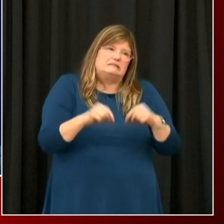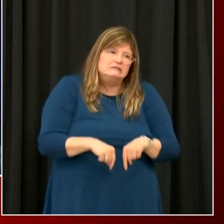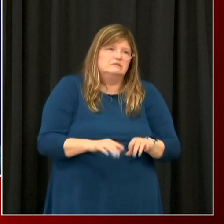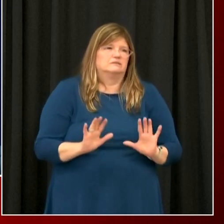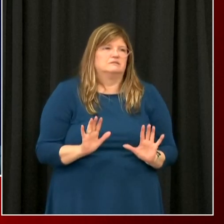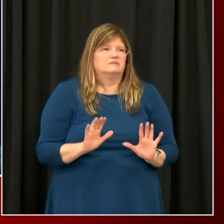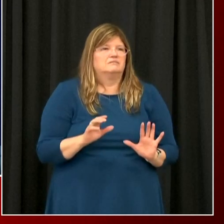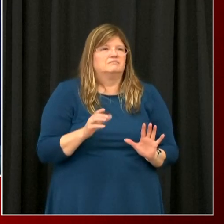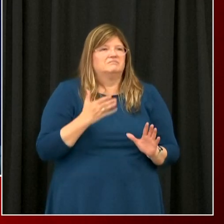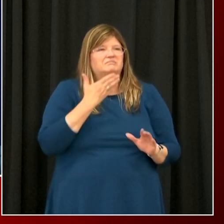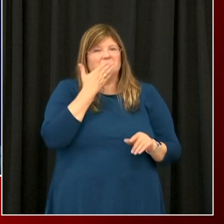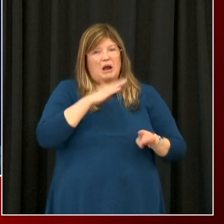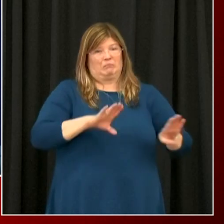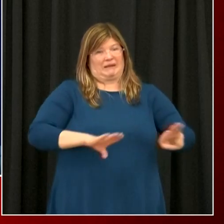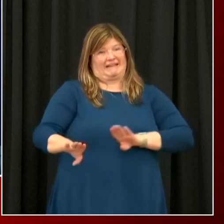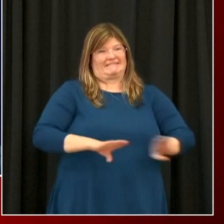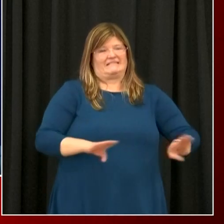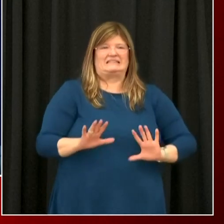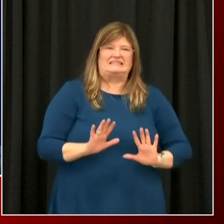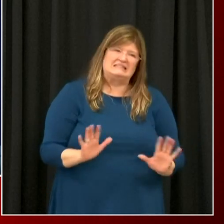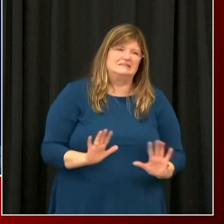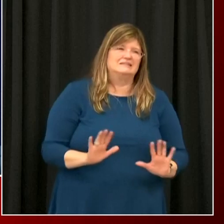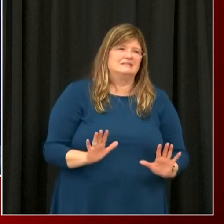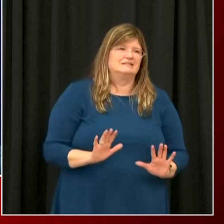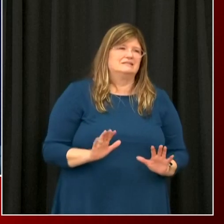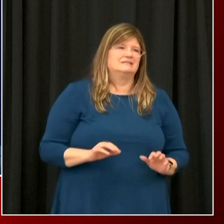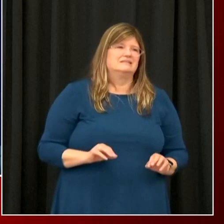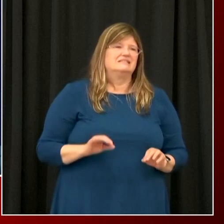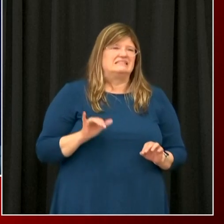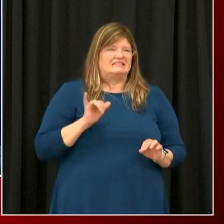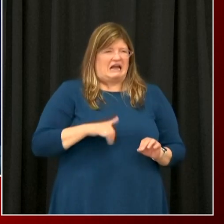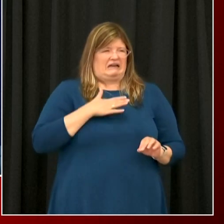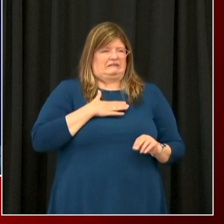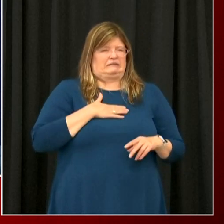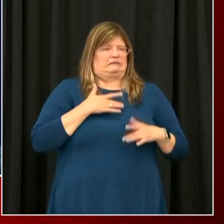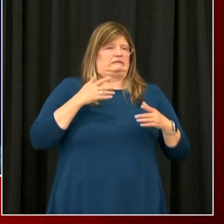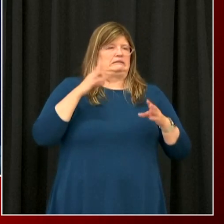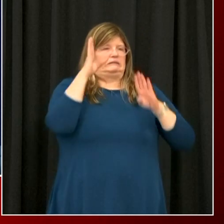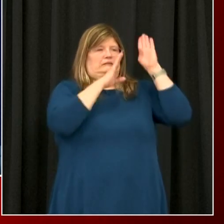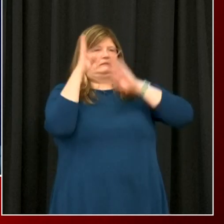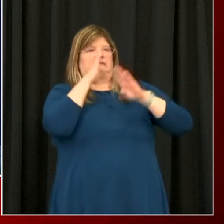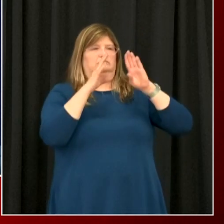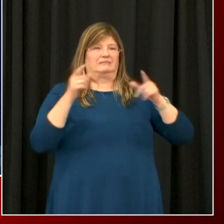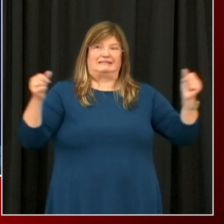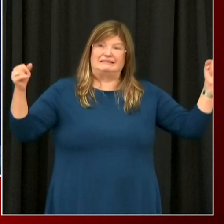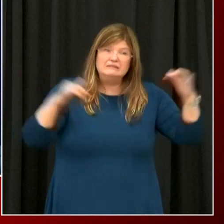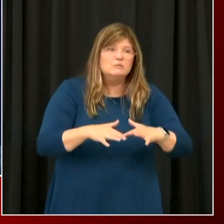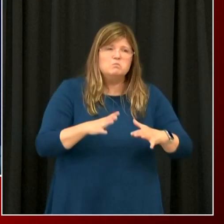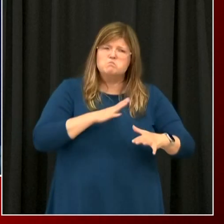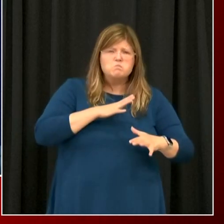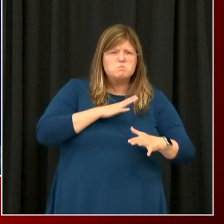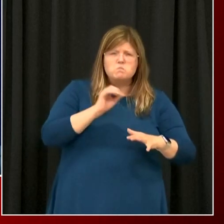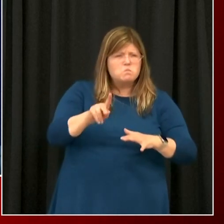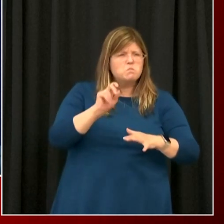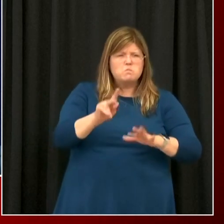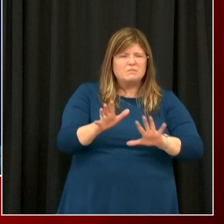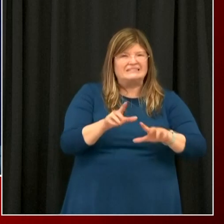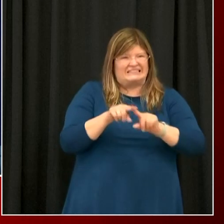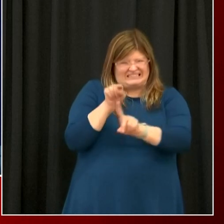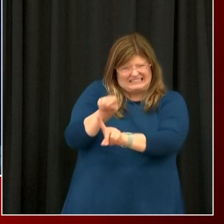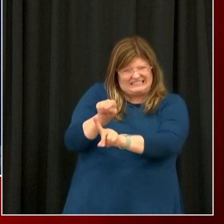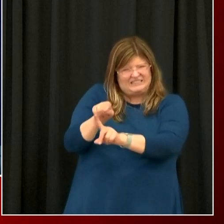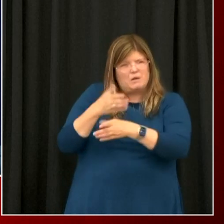So that's more of our focus than the actual numbers. I mean, if you talk about large events in our city, we go all the way